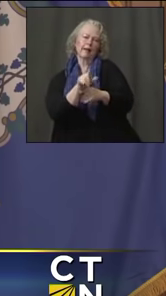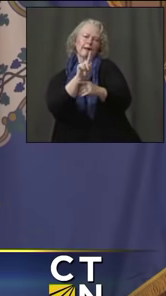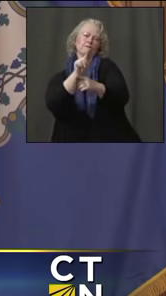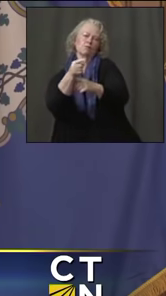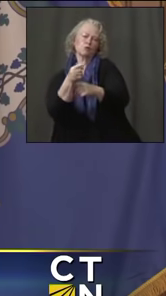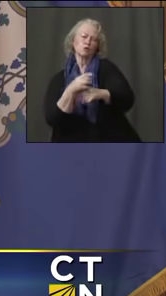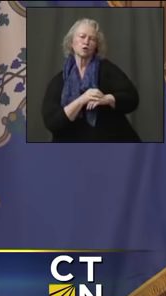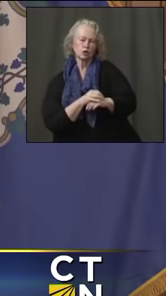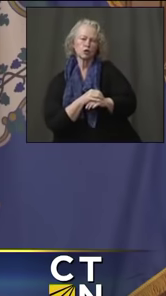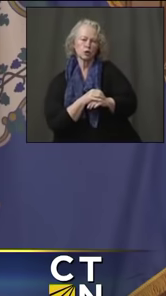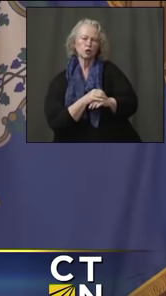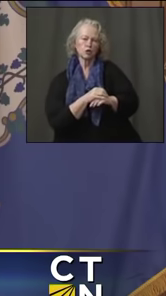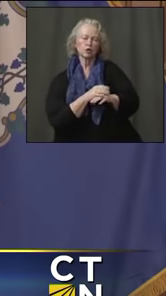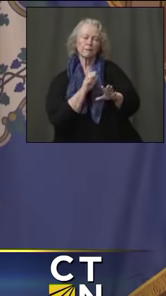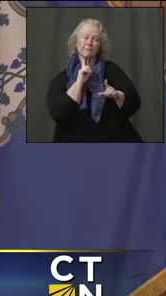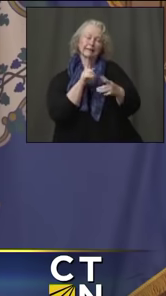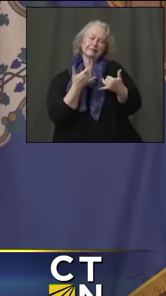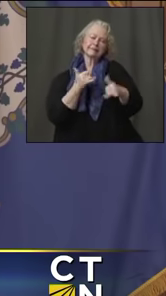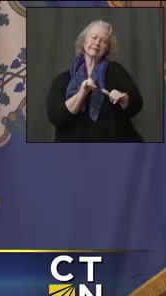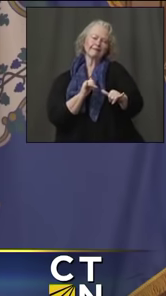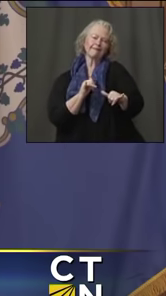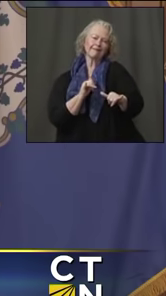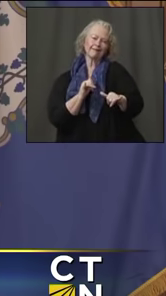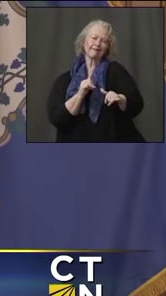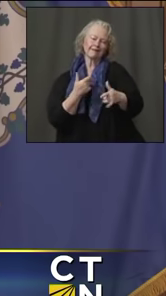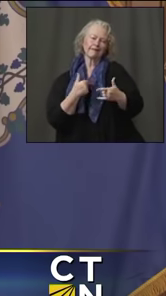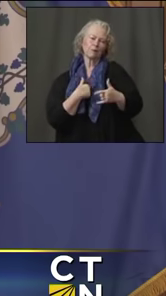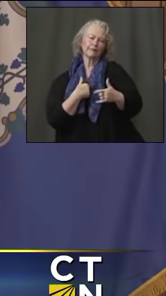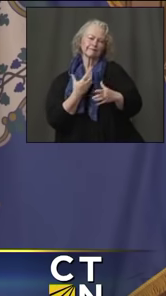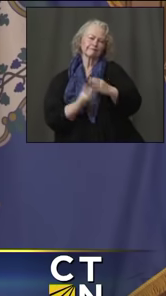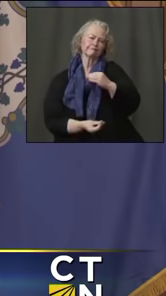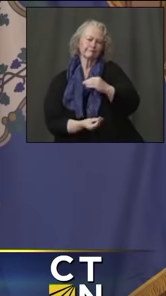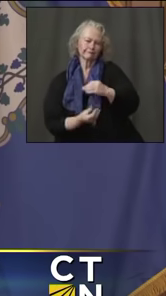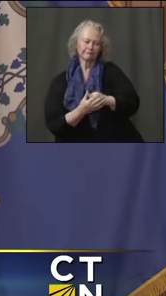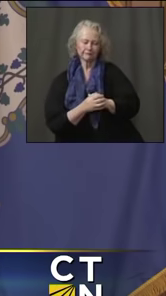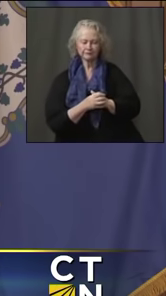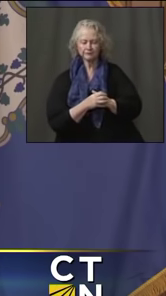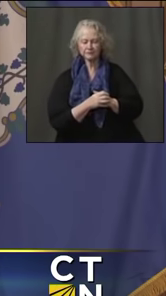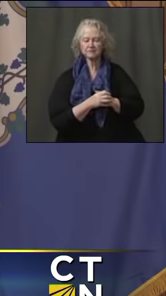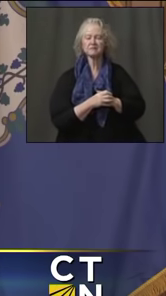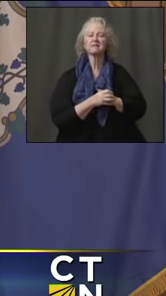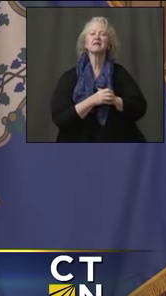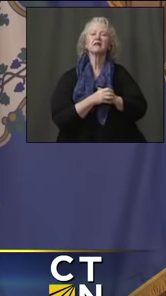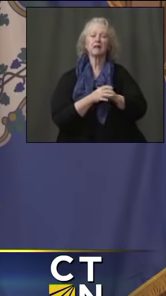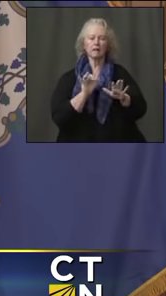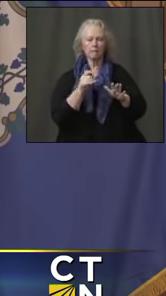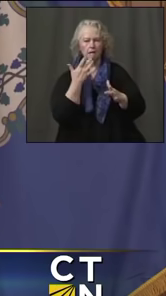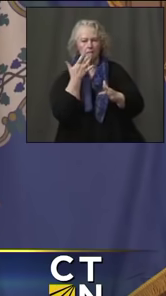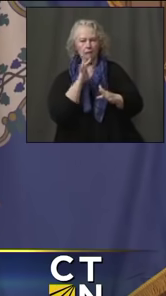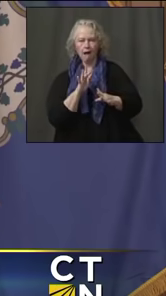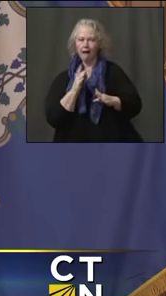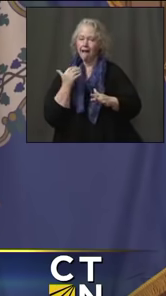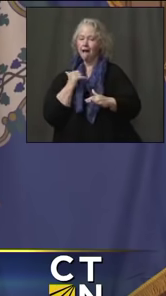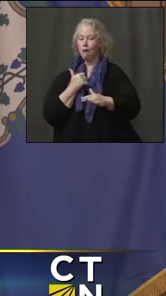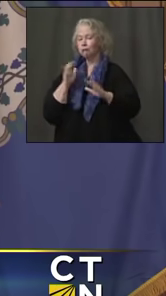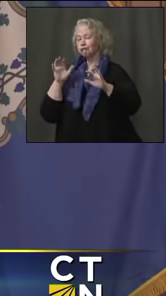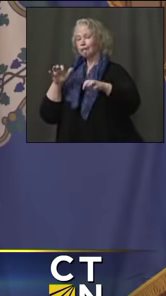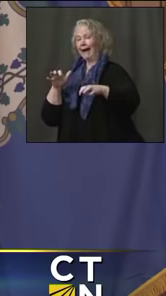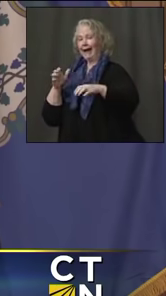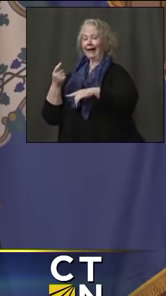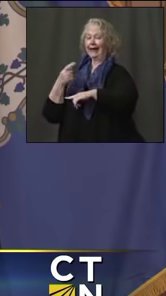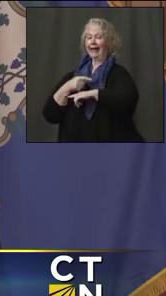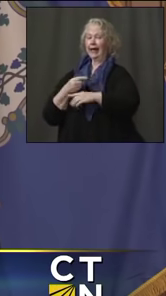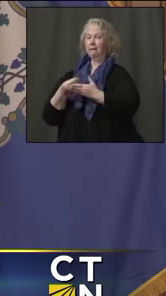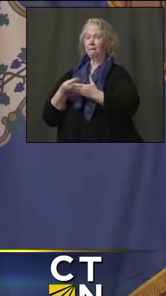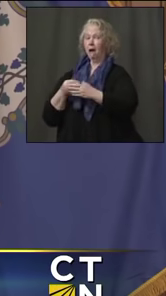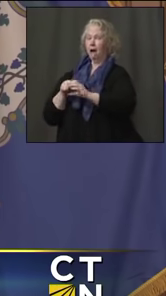it's still really a deficit. Thank goodness we kept our rainy day fund intact. That's going to allow